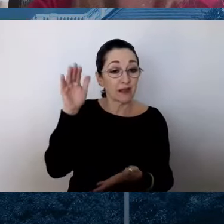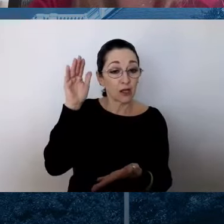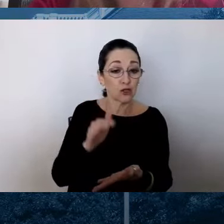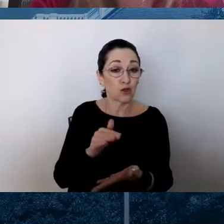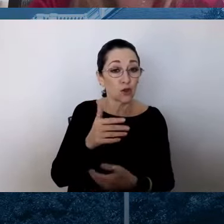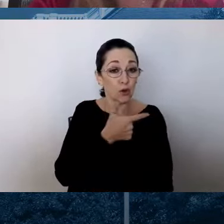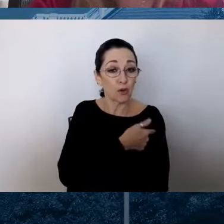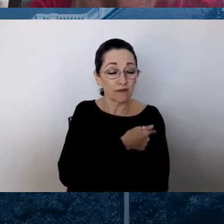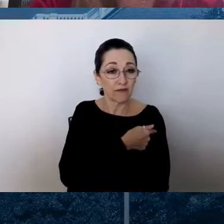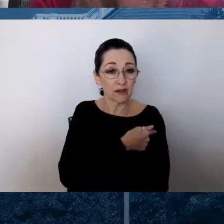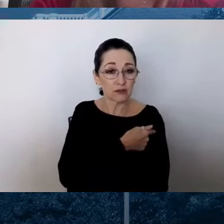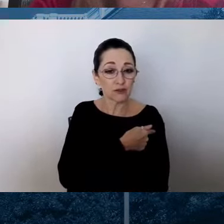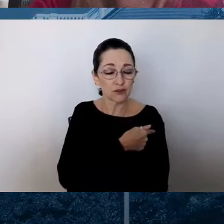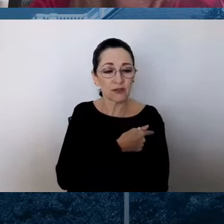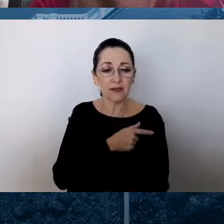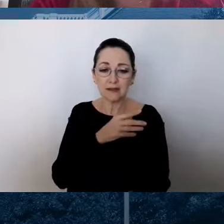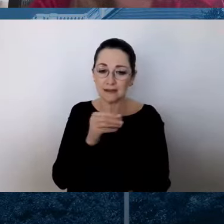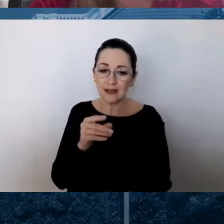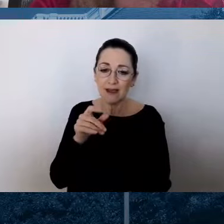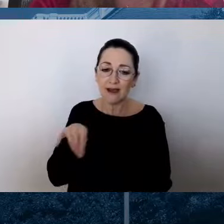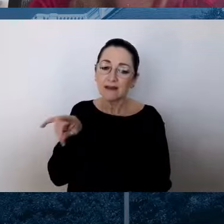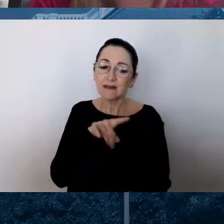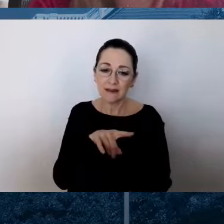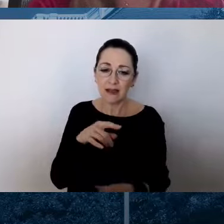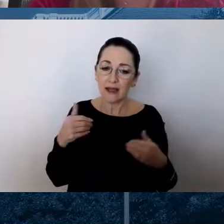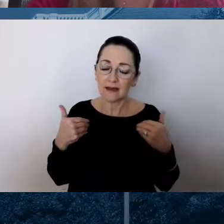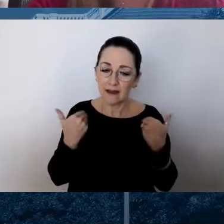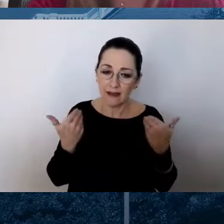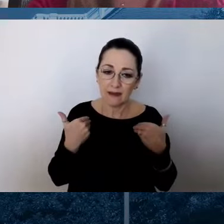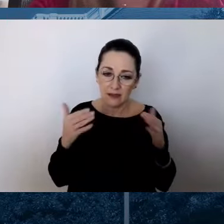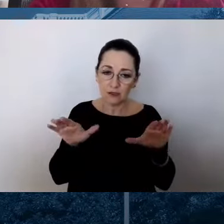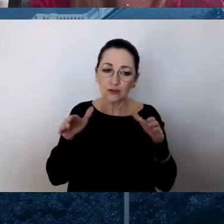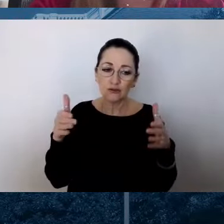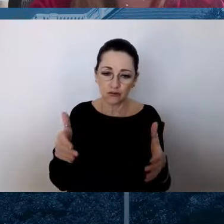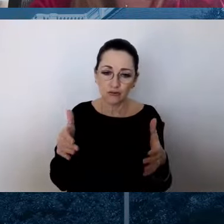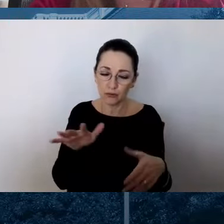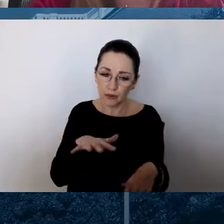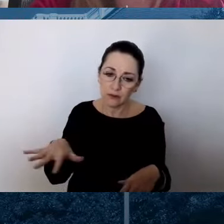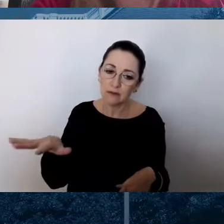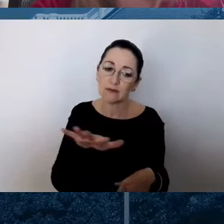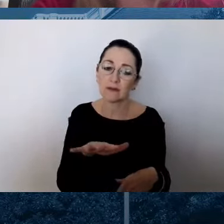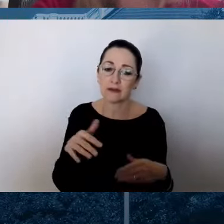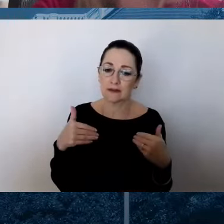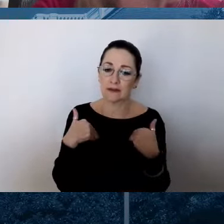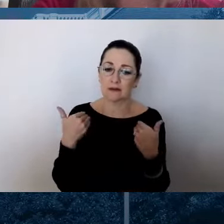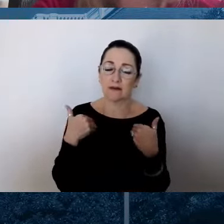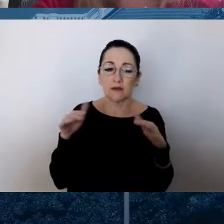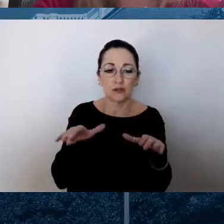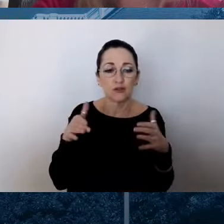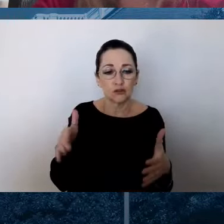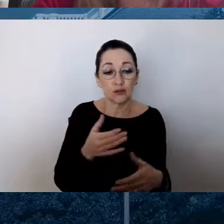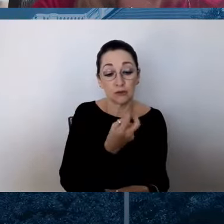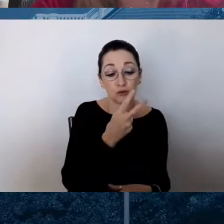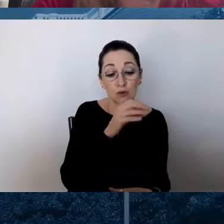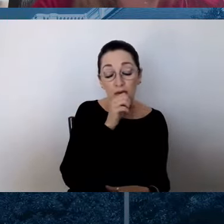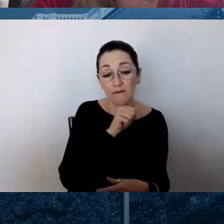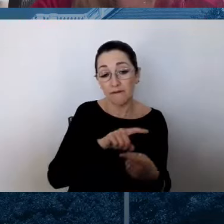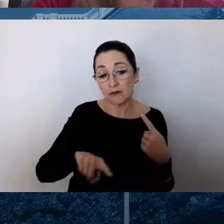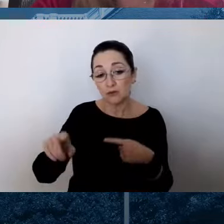as the adolescent group. So among that adolescent group, the 12 to 17-year-old population,